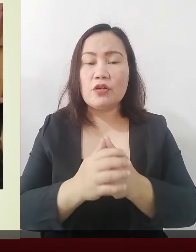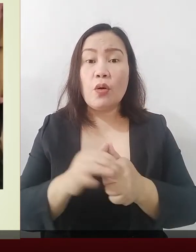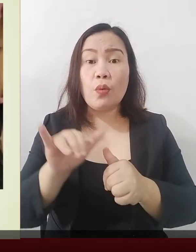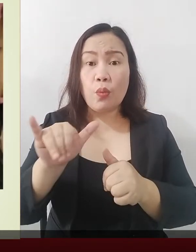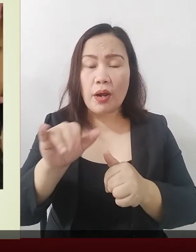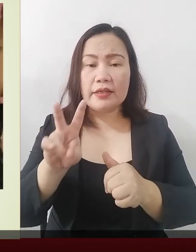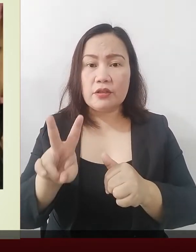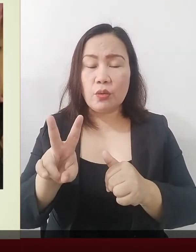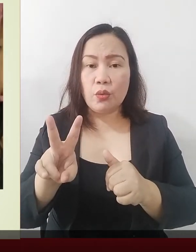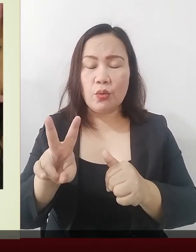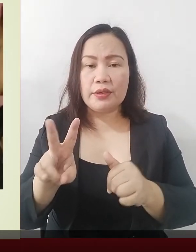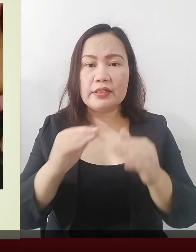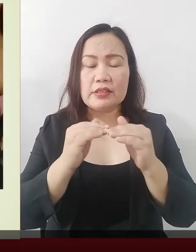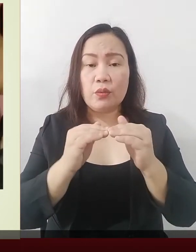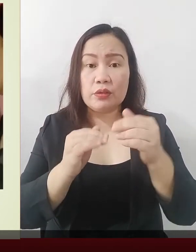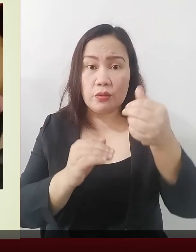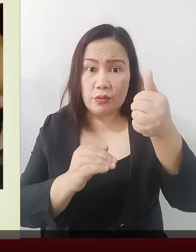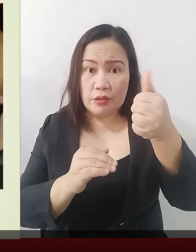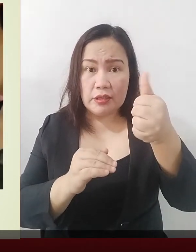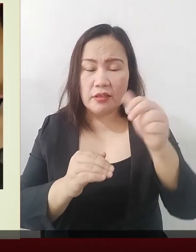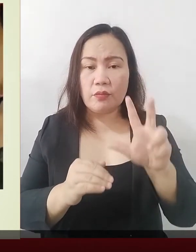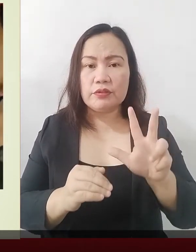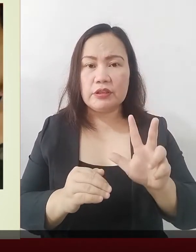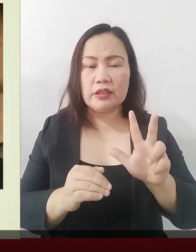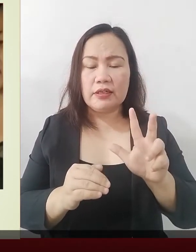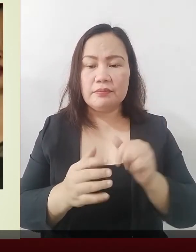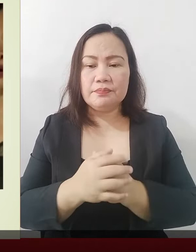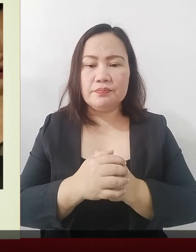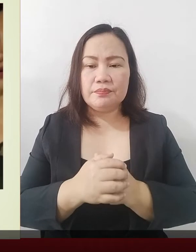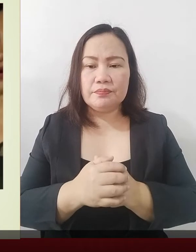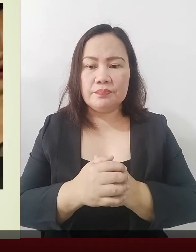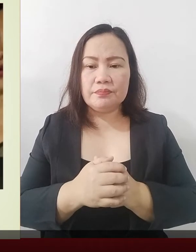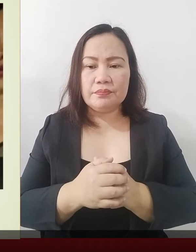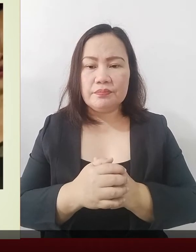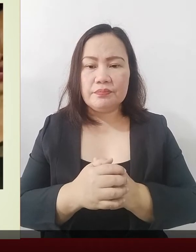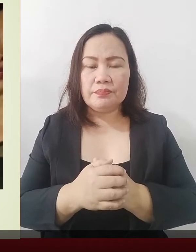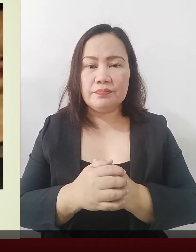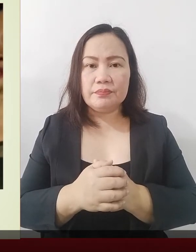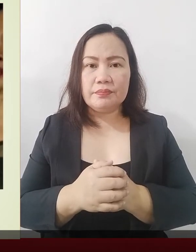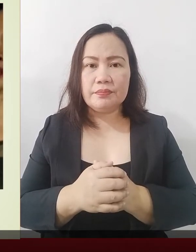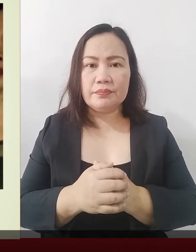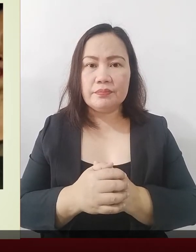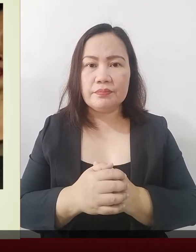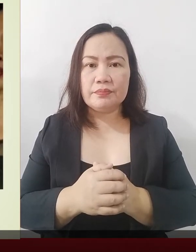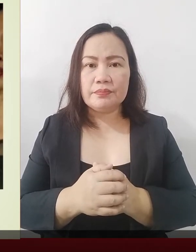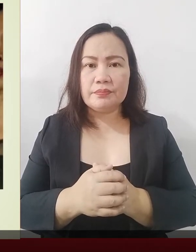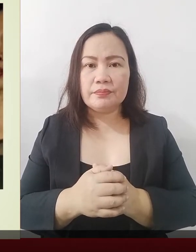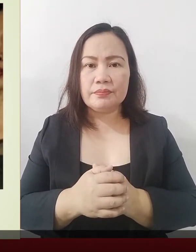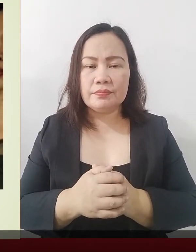3. So y sub 2 therefore is 10 over 3.